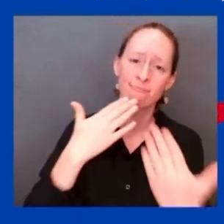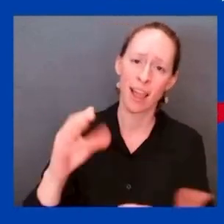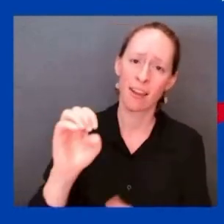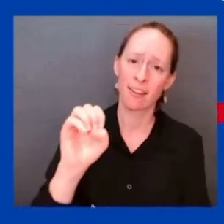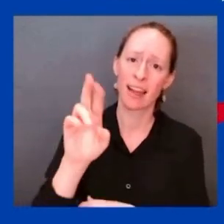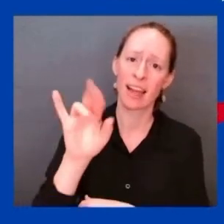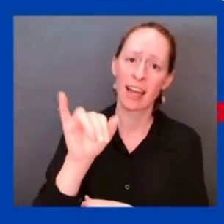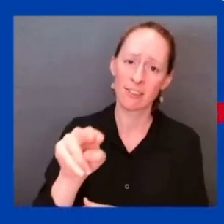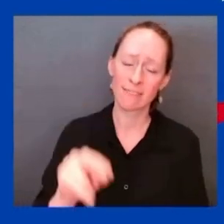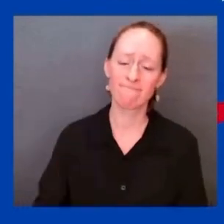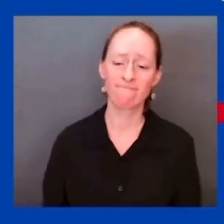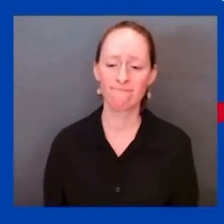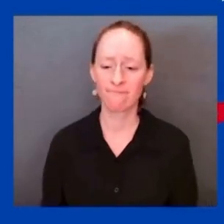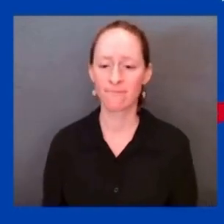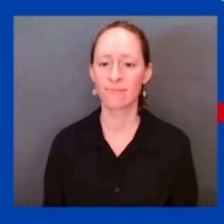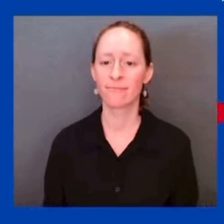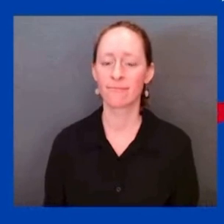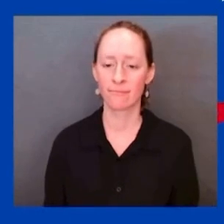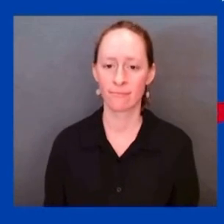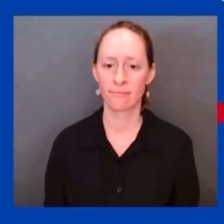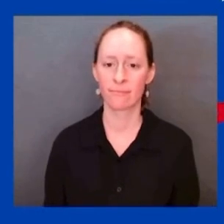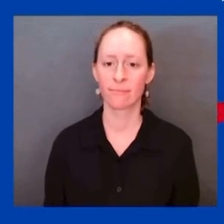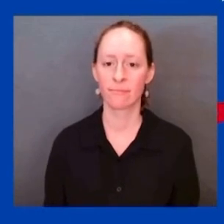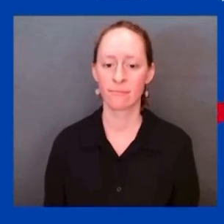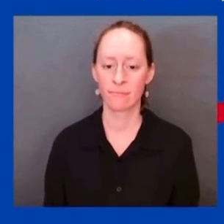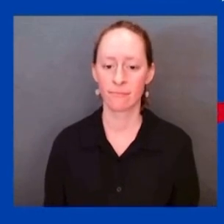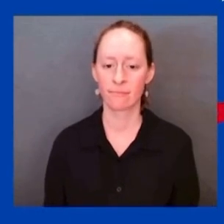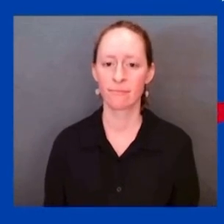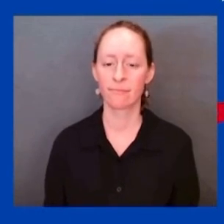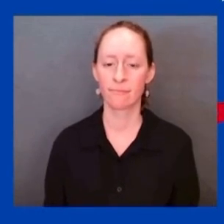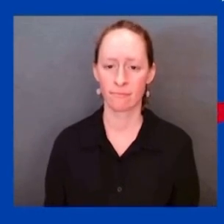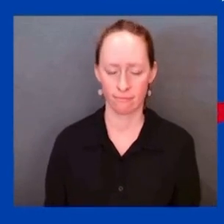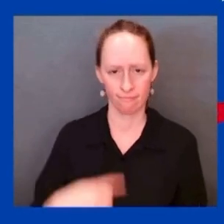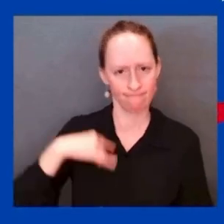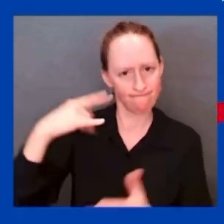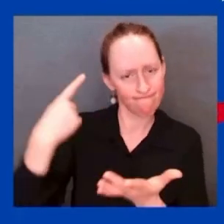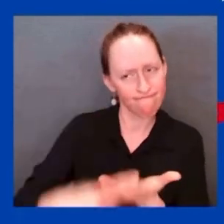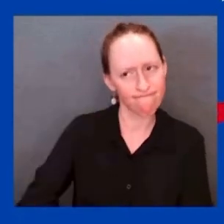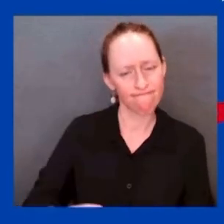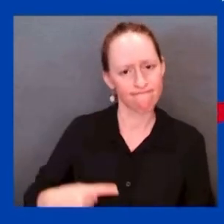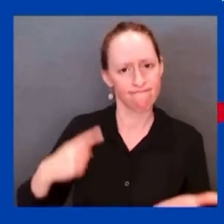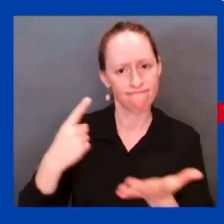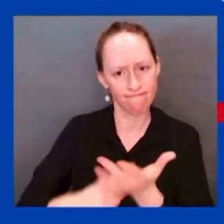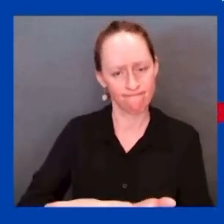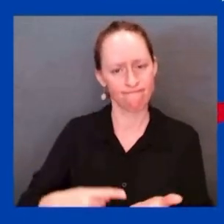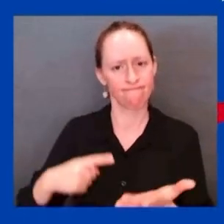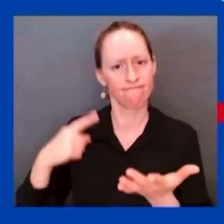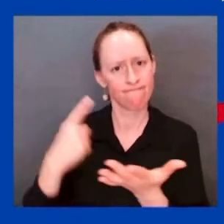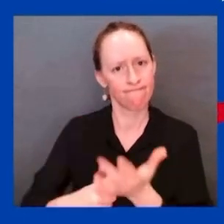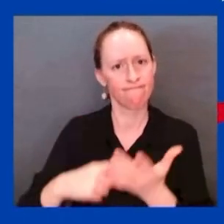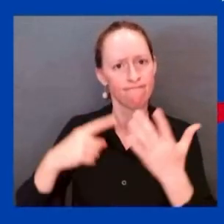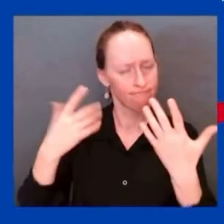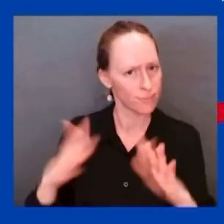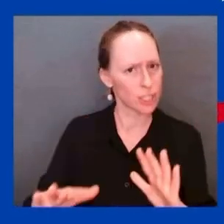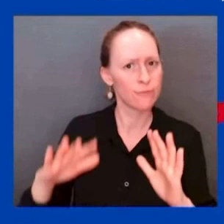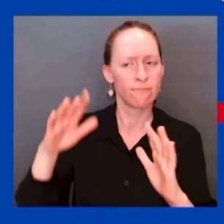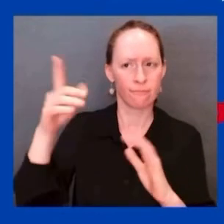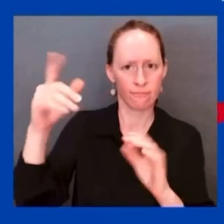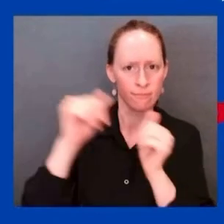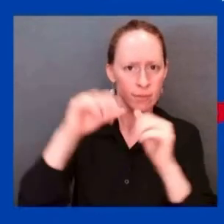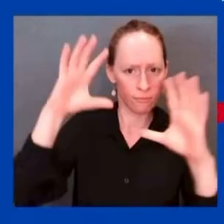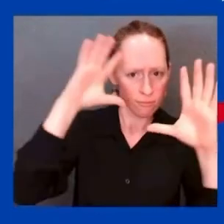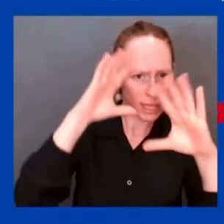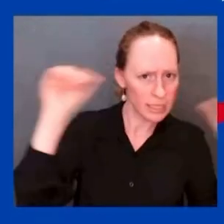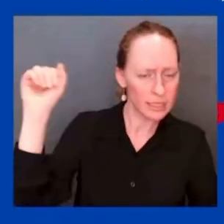the President about the work that NEA is doing to end gun violence in this country, not only did